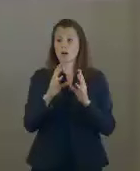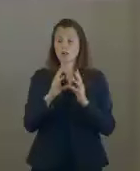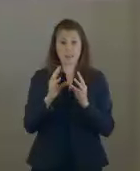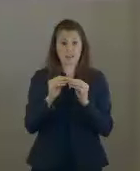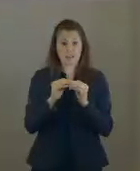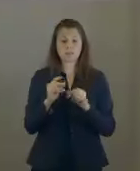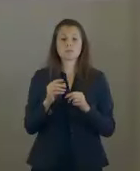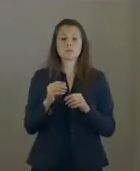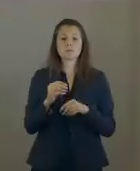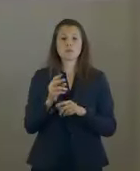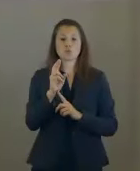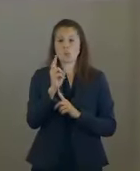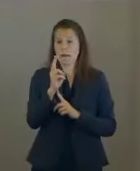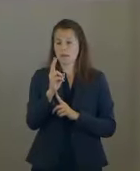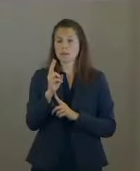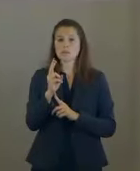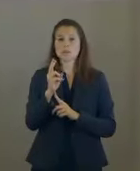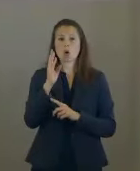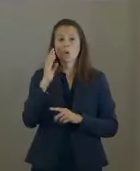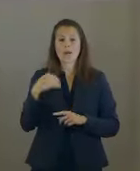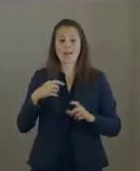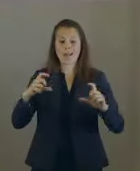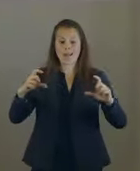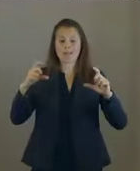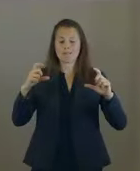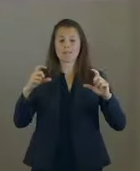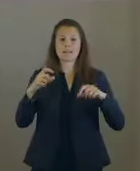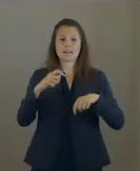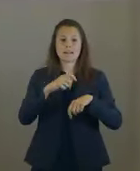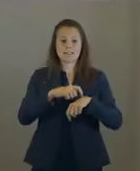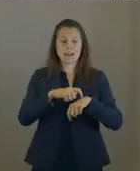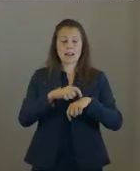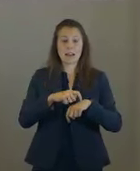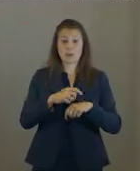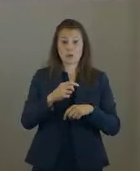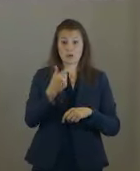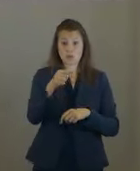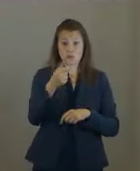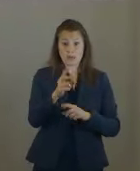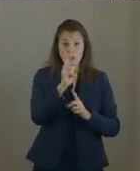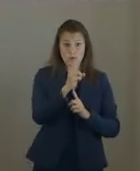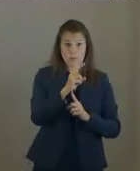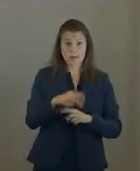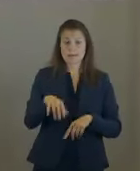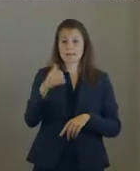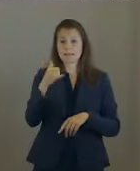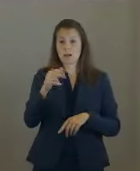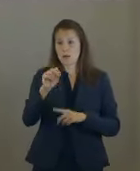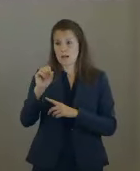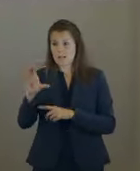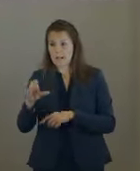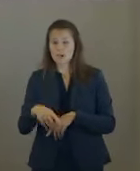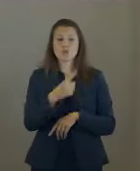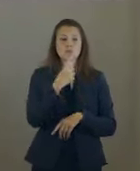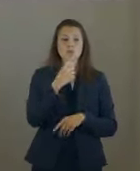minutes. There will be a visual timer showing the following colors: green for 2 minutes, yellow for 30 seconds, and